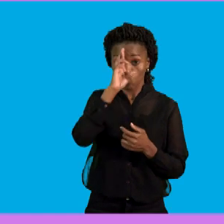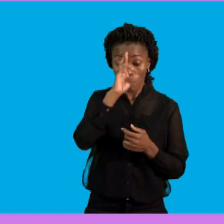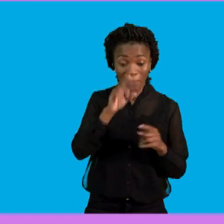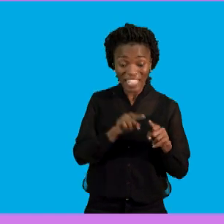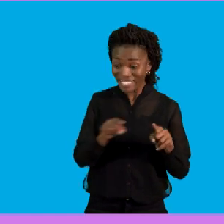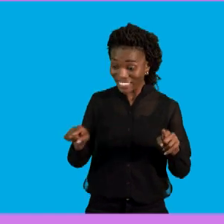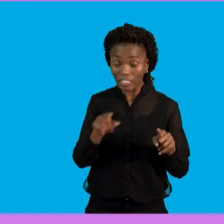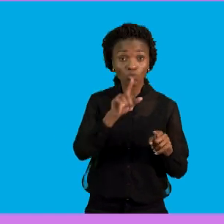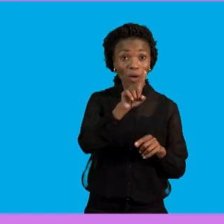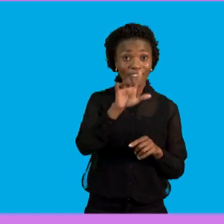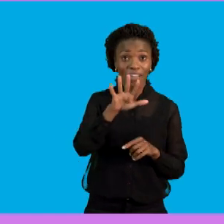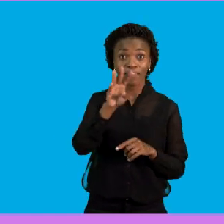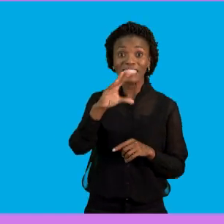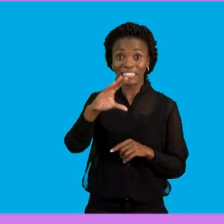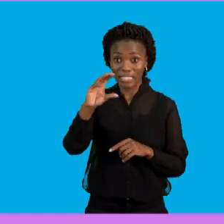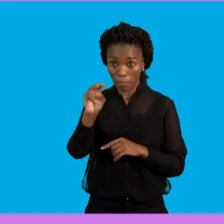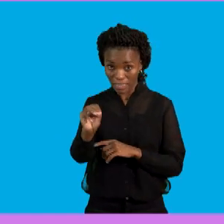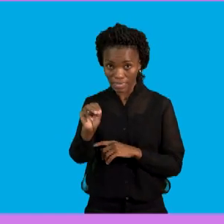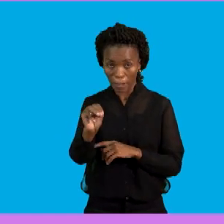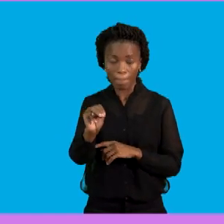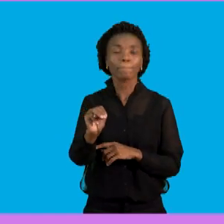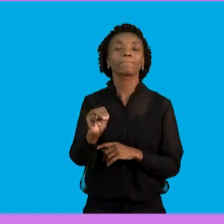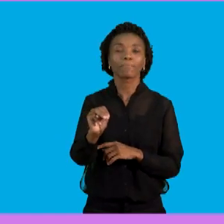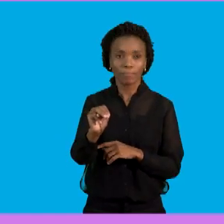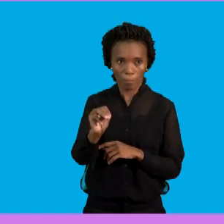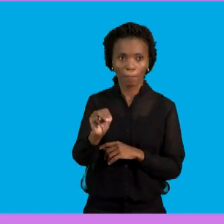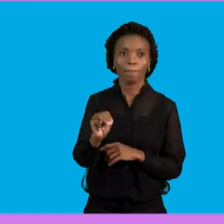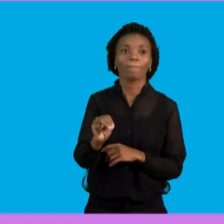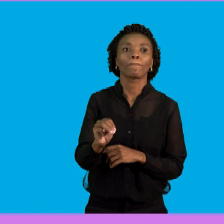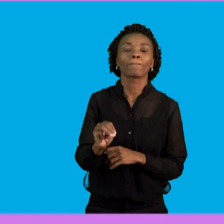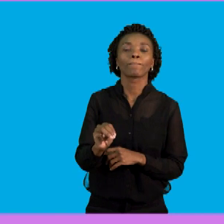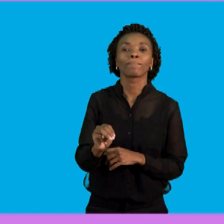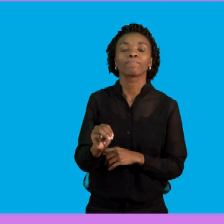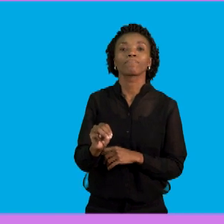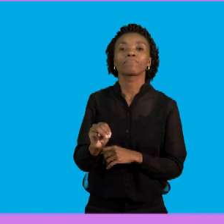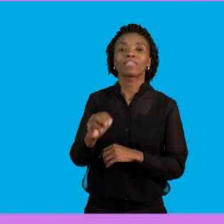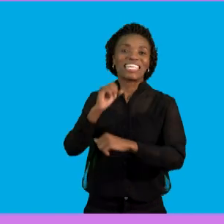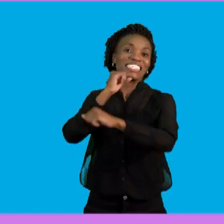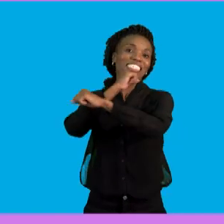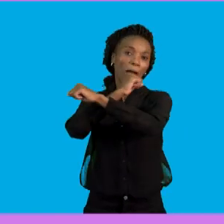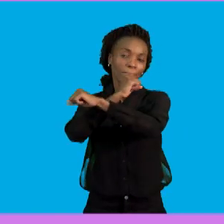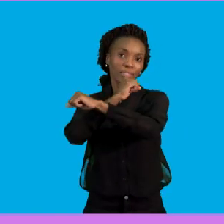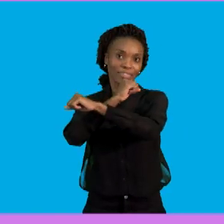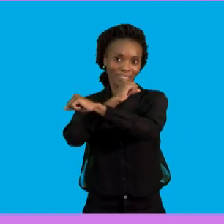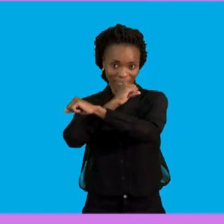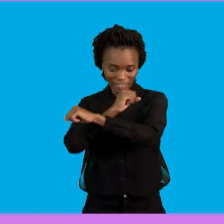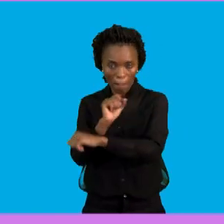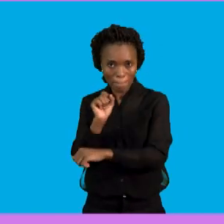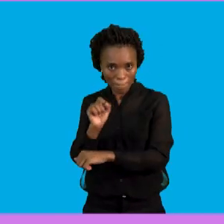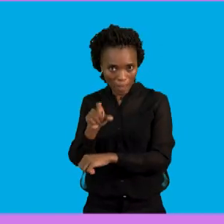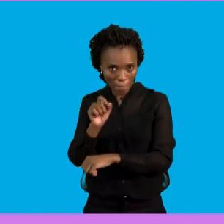centimeters. So now we are going to take our distance. We have 15